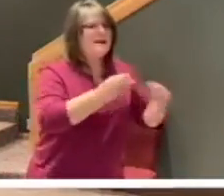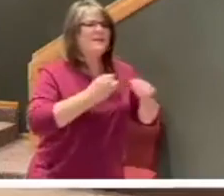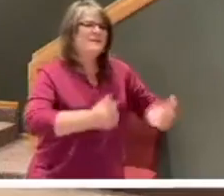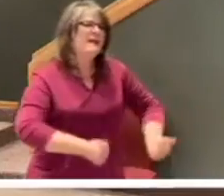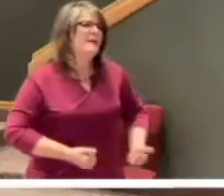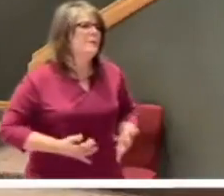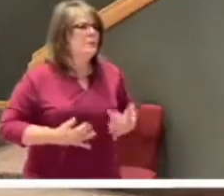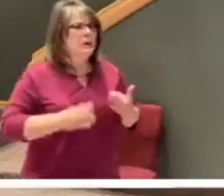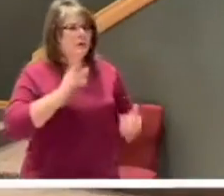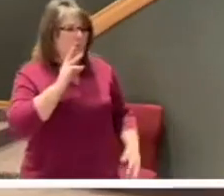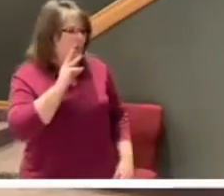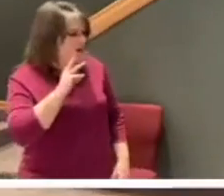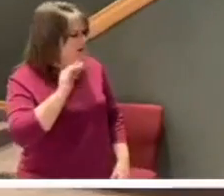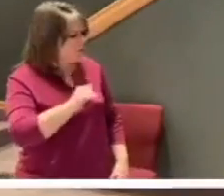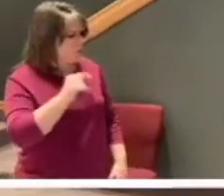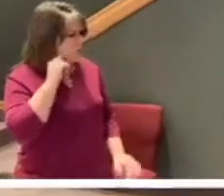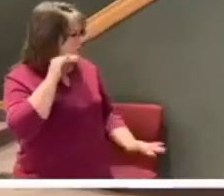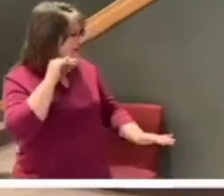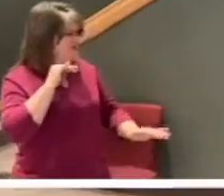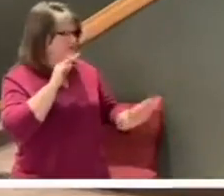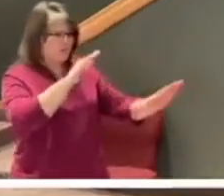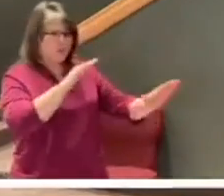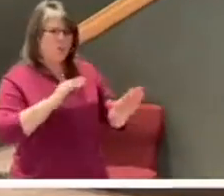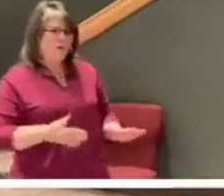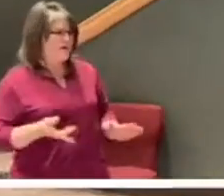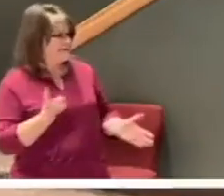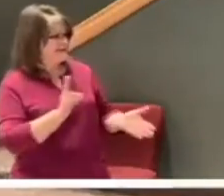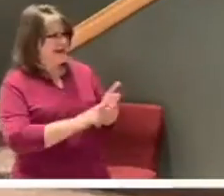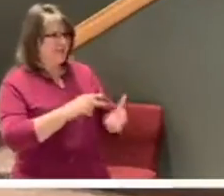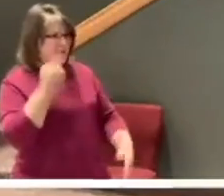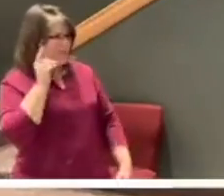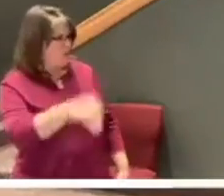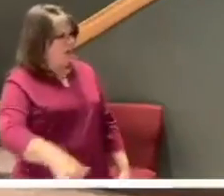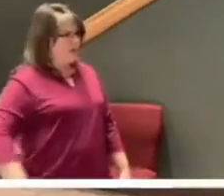living water. That sounds great. Sign me up.